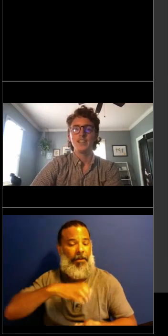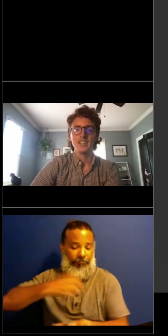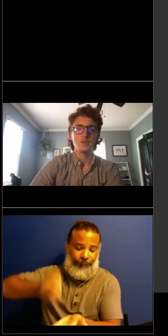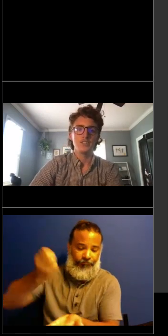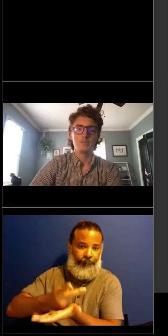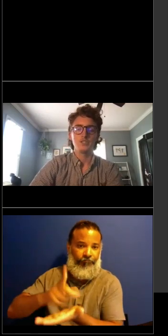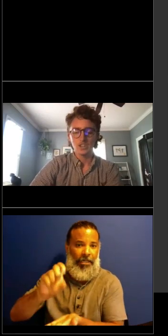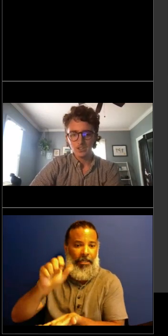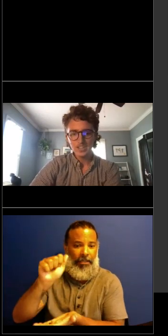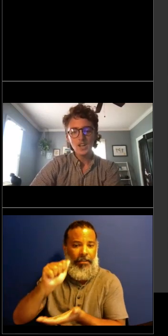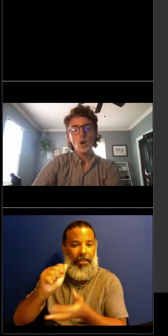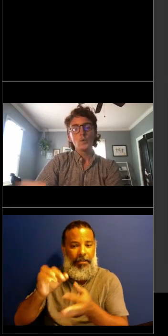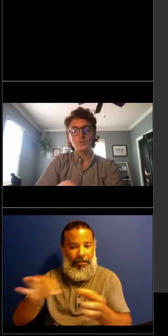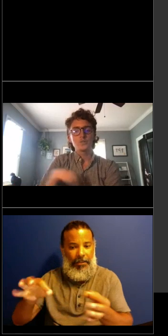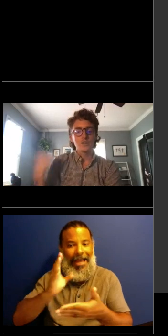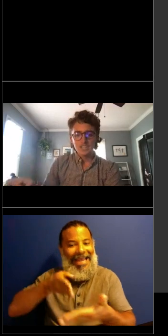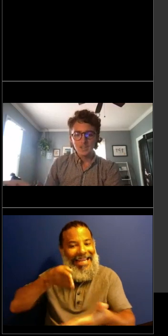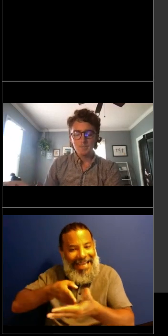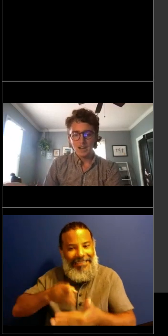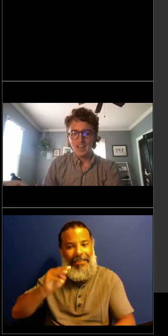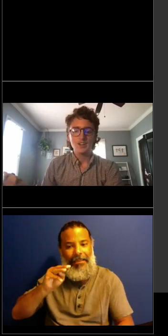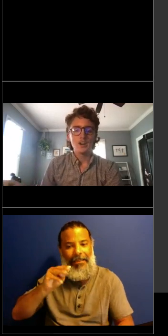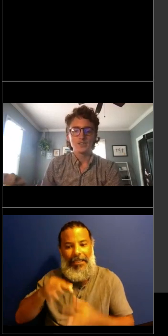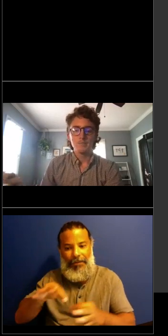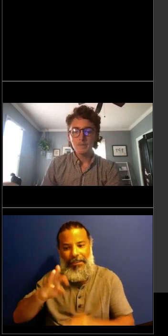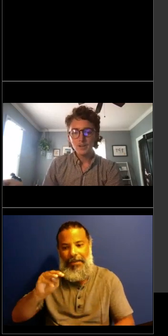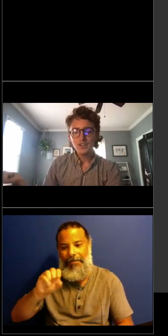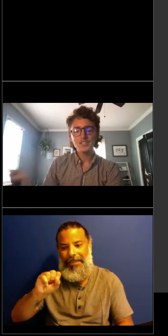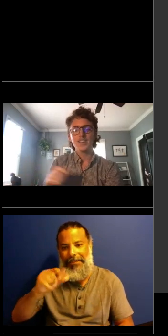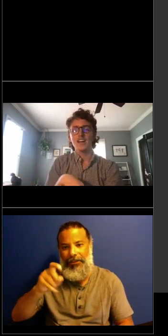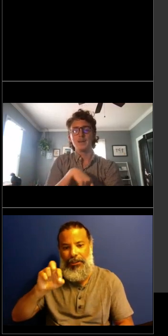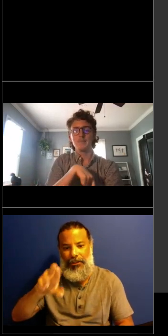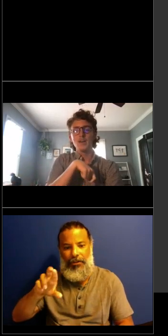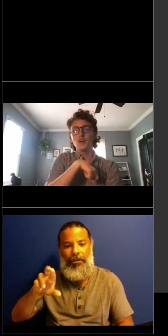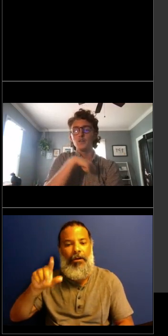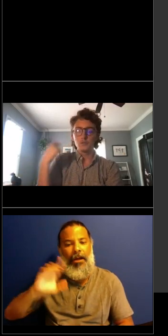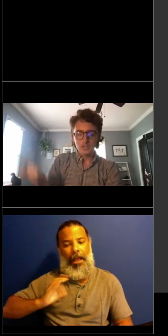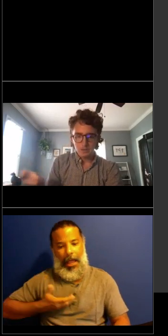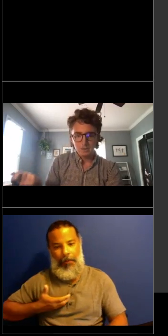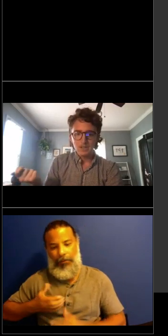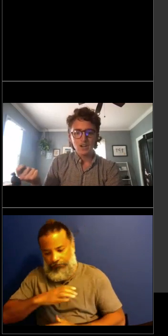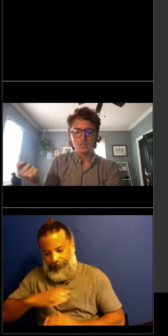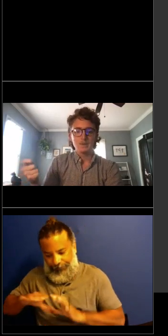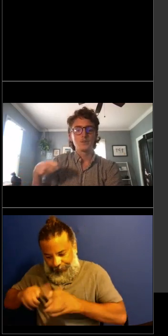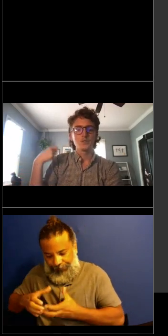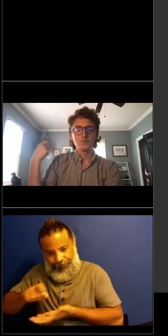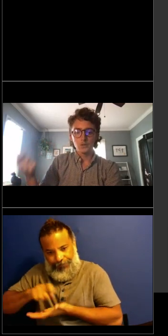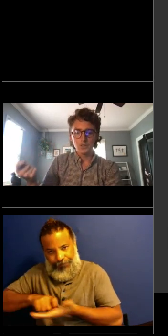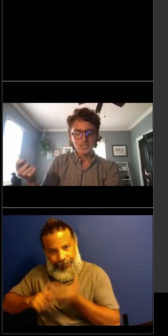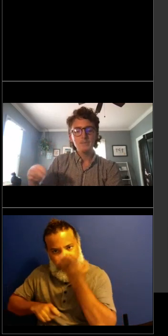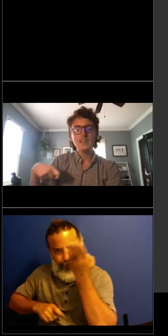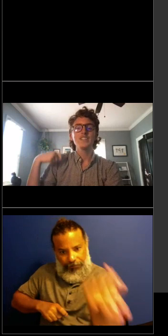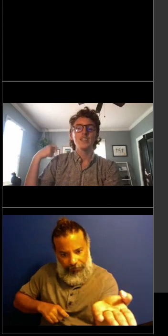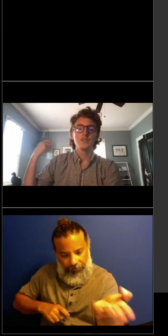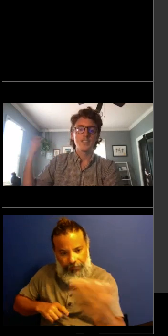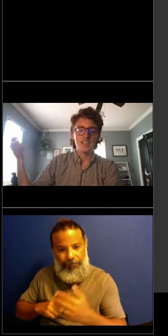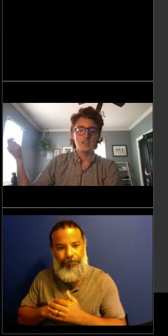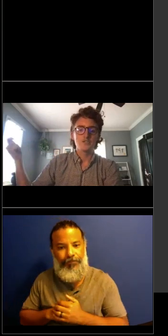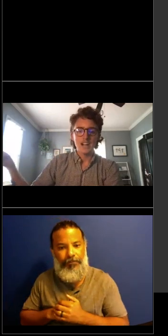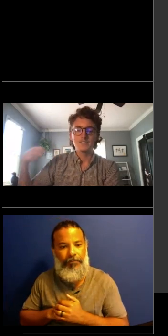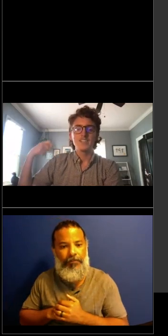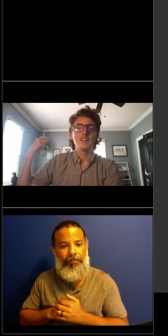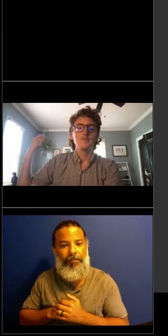Statement Against Linguistic Misgendering, which was written by COZIL members. A subcommittee of COZIL members wrote the statement. It